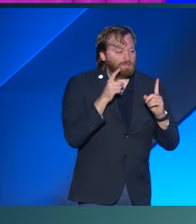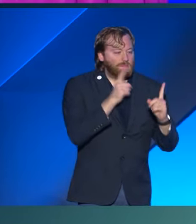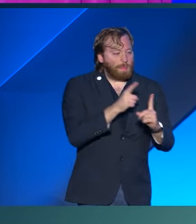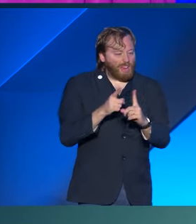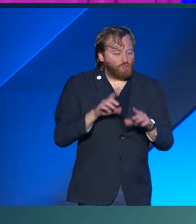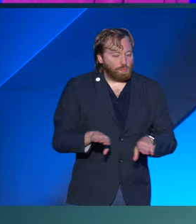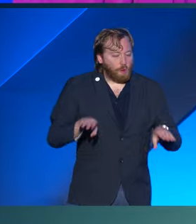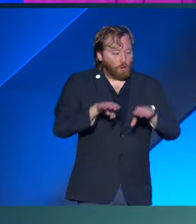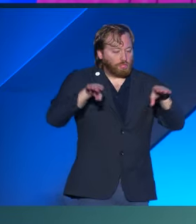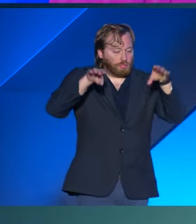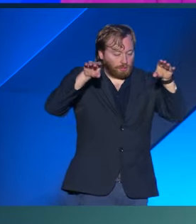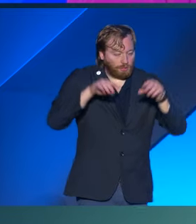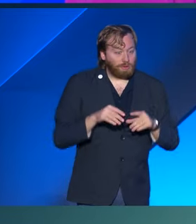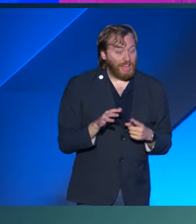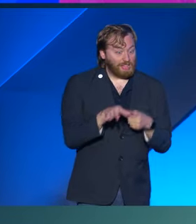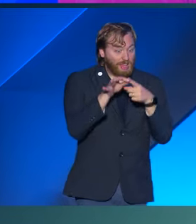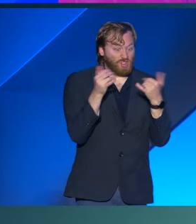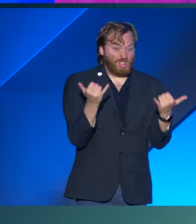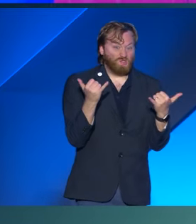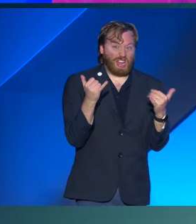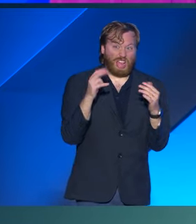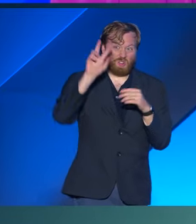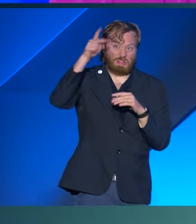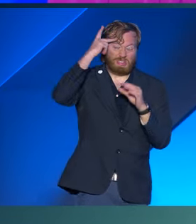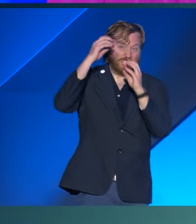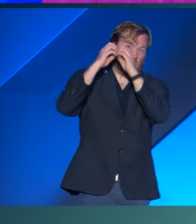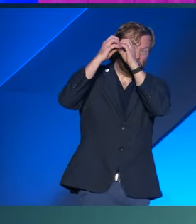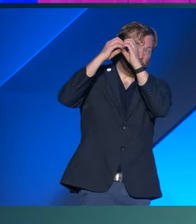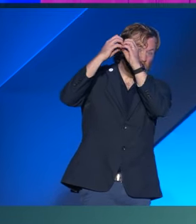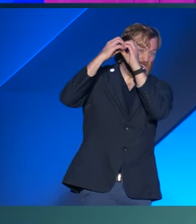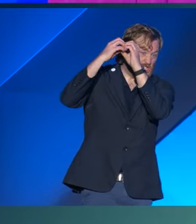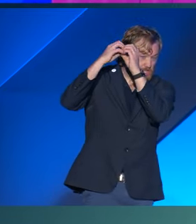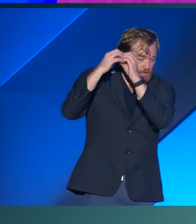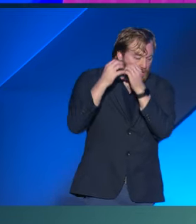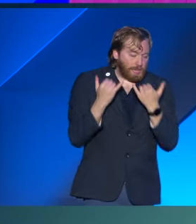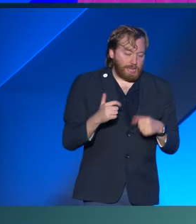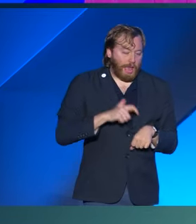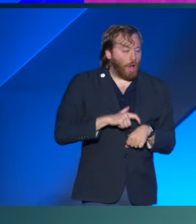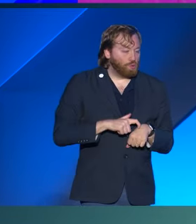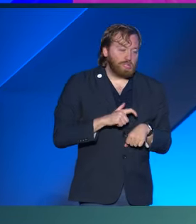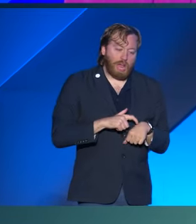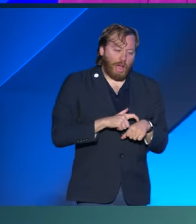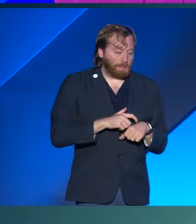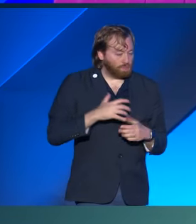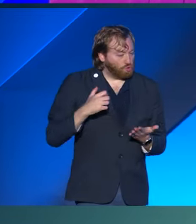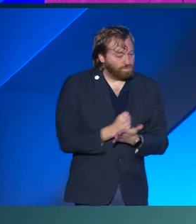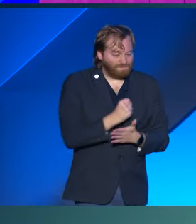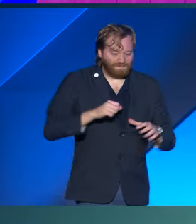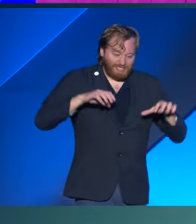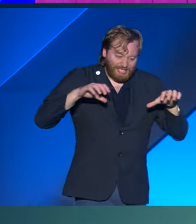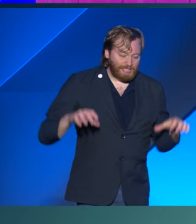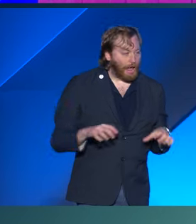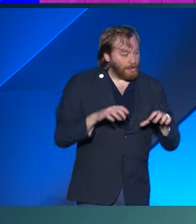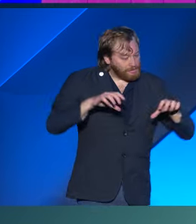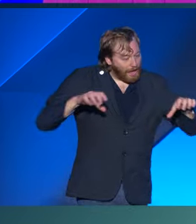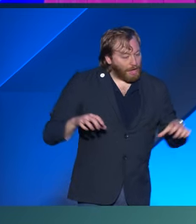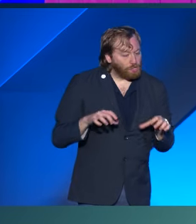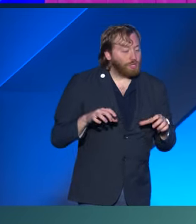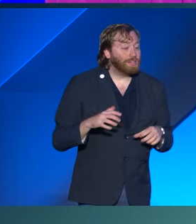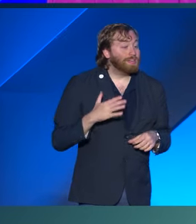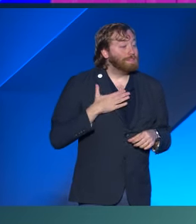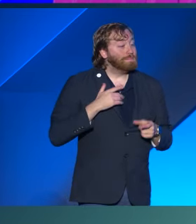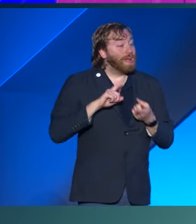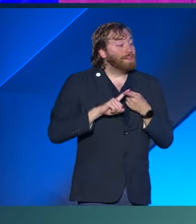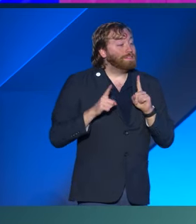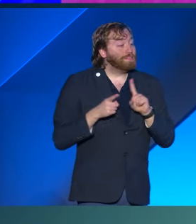Especially in this current political climate, now is the time to take action. Like my friend and